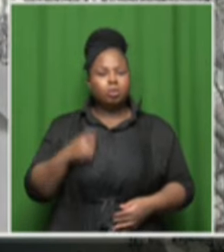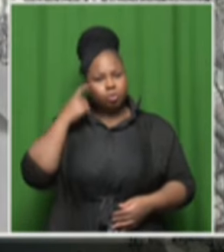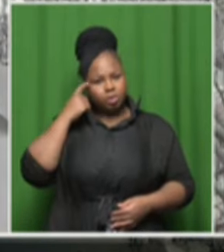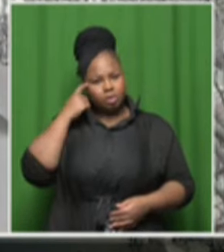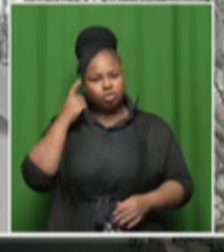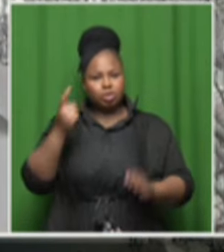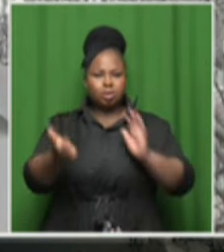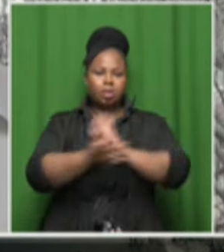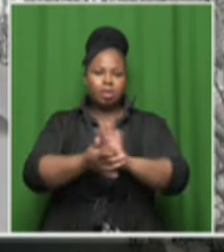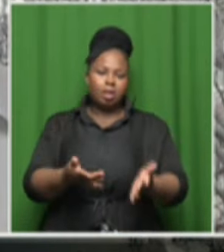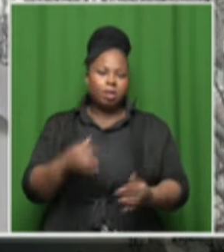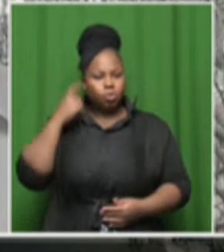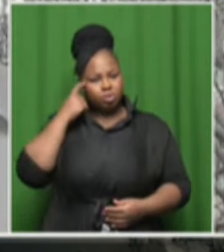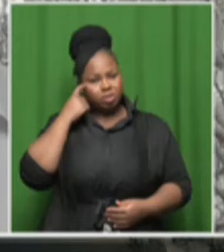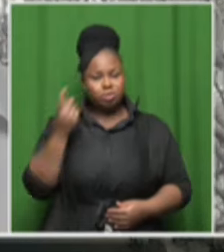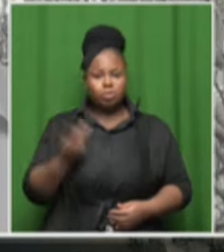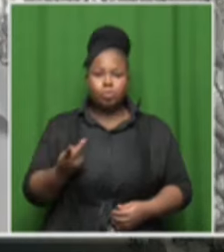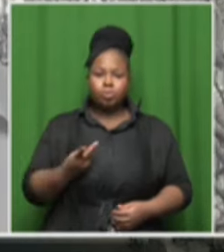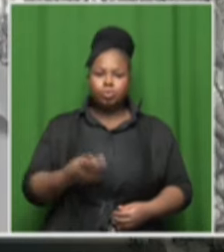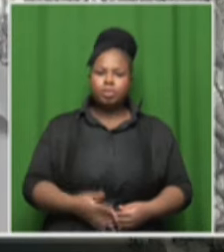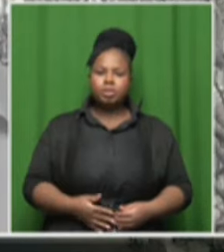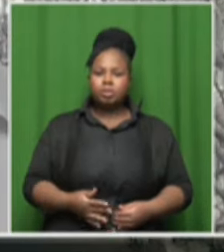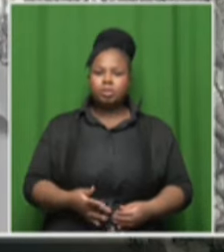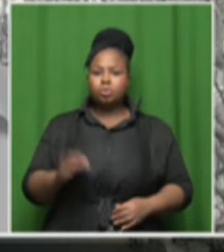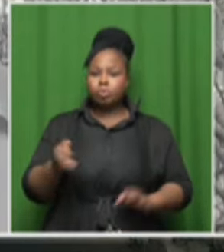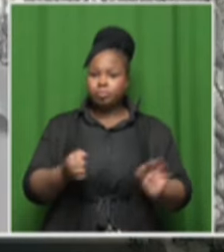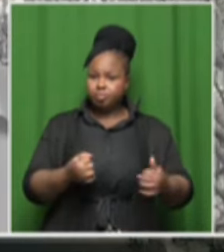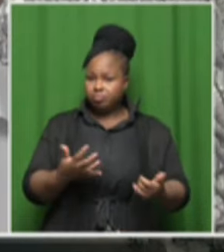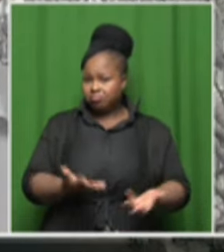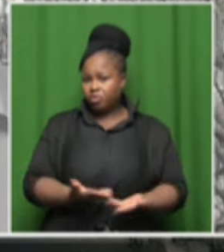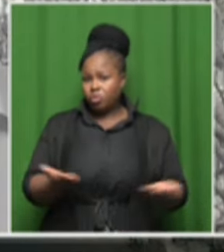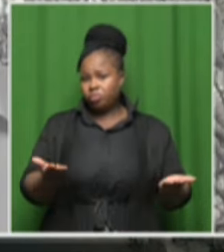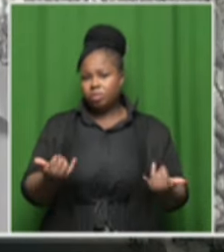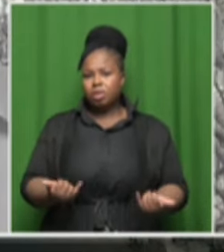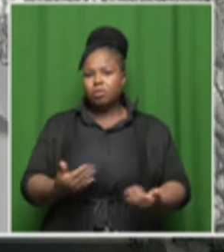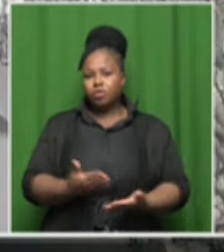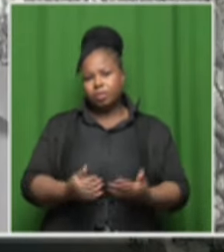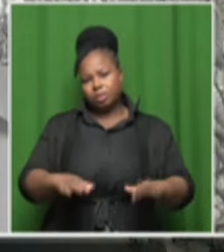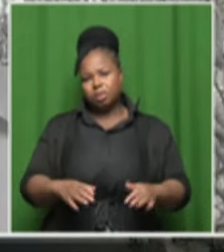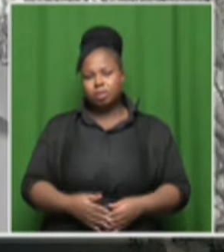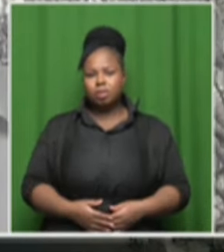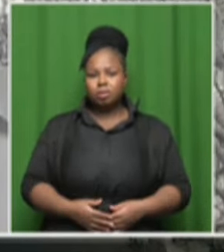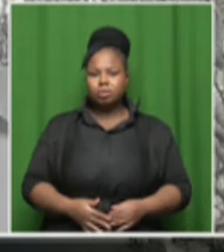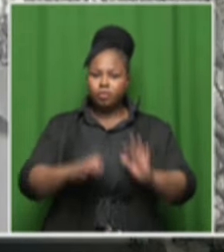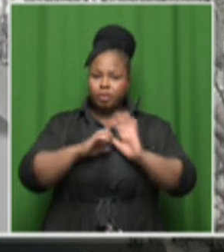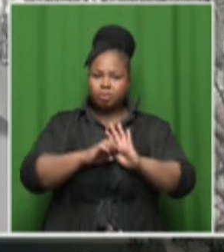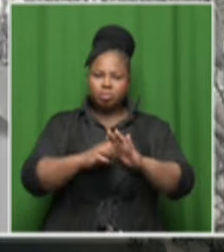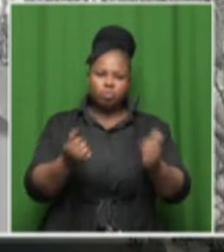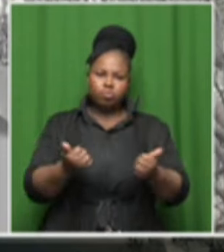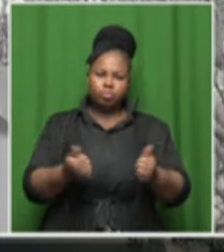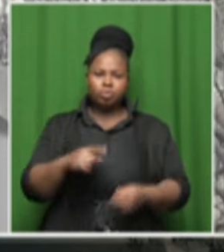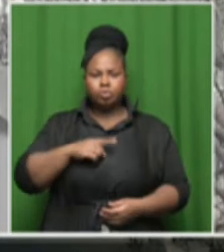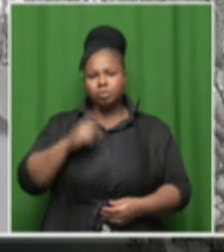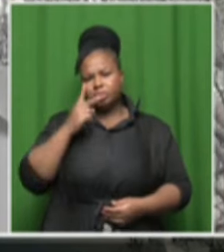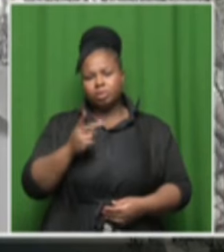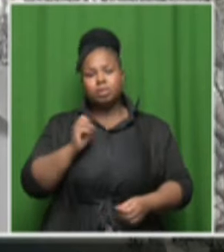legal considerations, and even just the use and deployment across industries and sectors. You've spoken to an example, and we've seen the impact